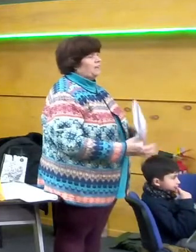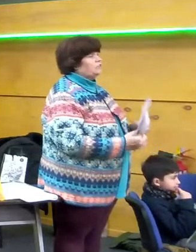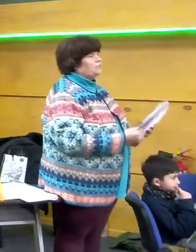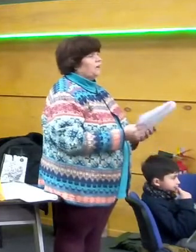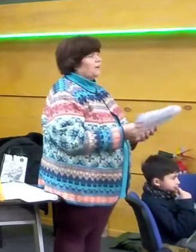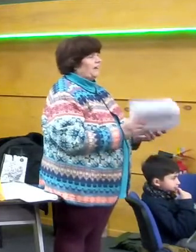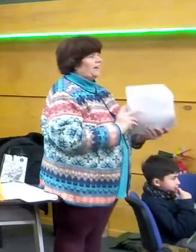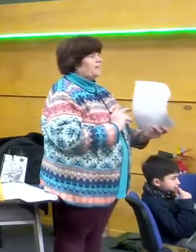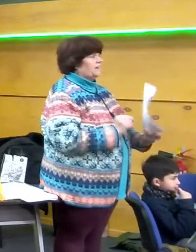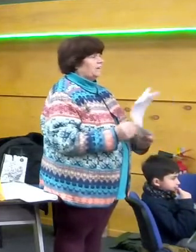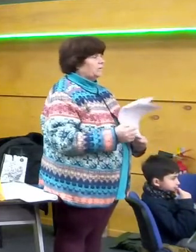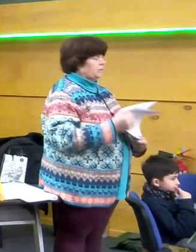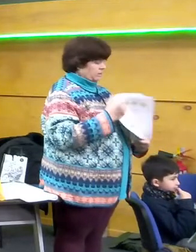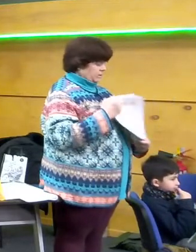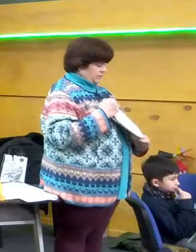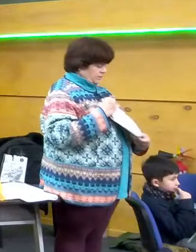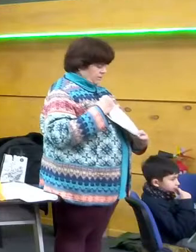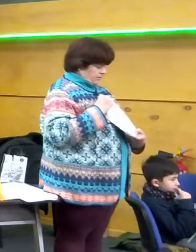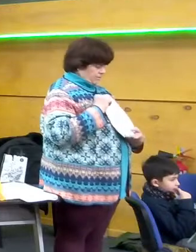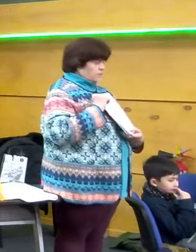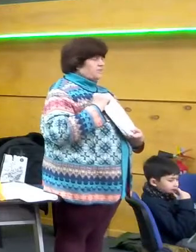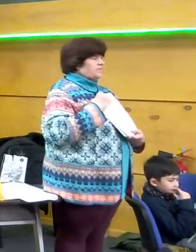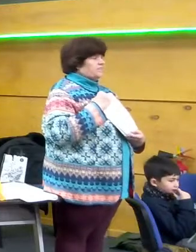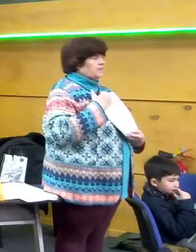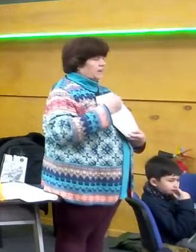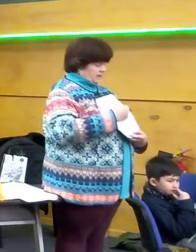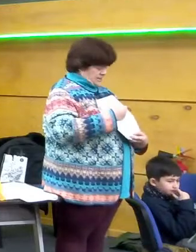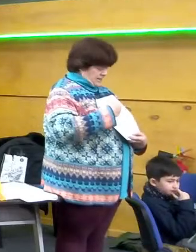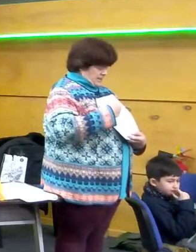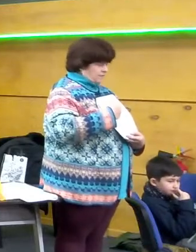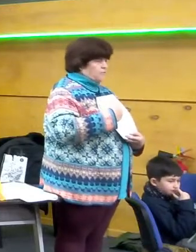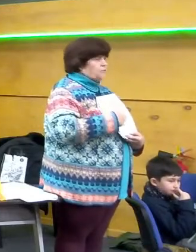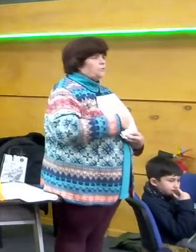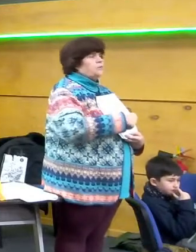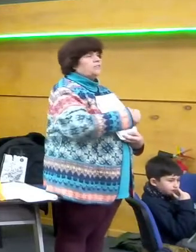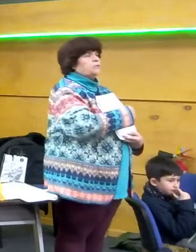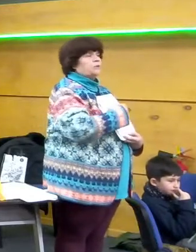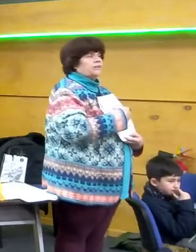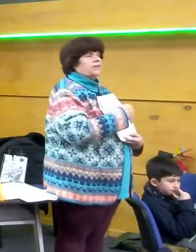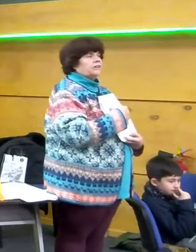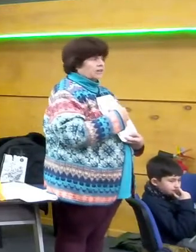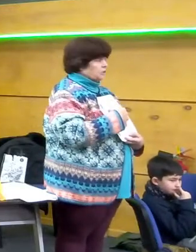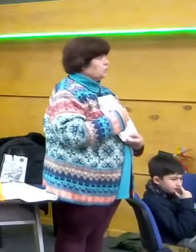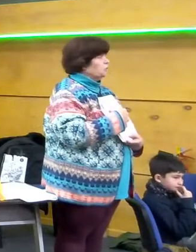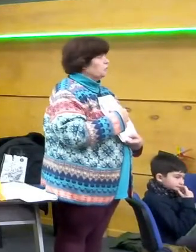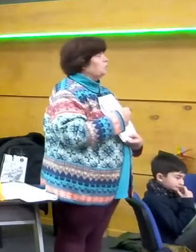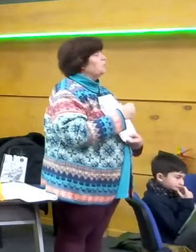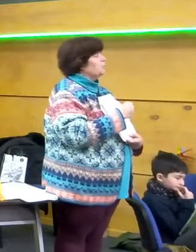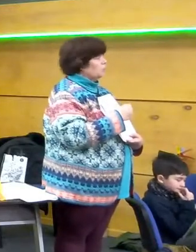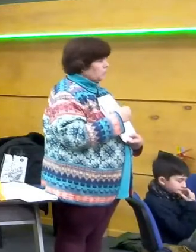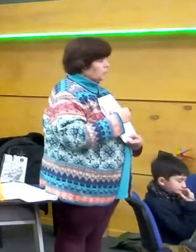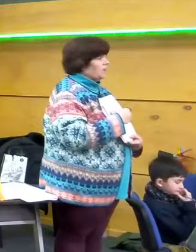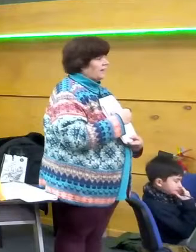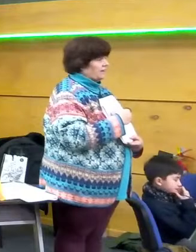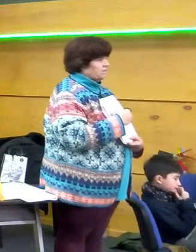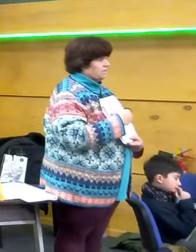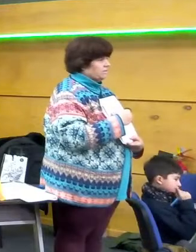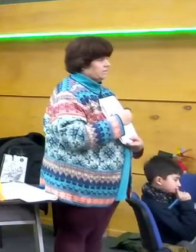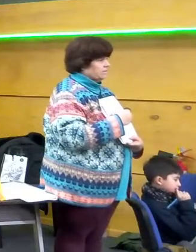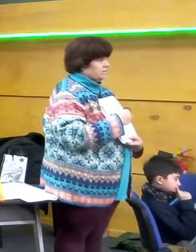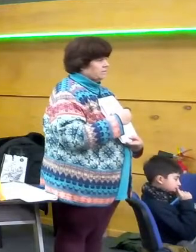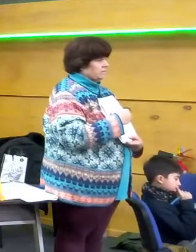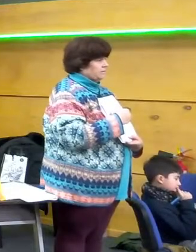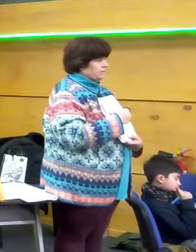last page of our handout focuses on if you do this with a larger group or your whole